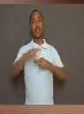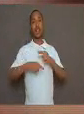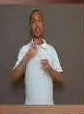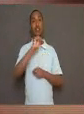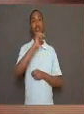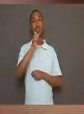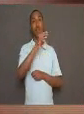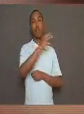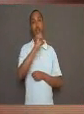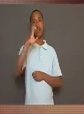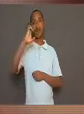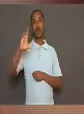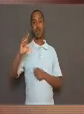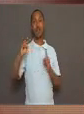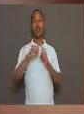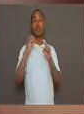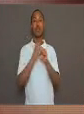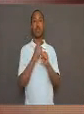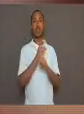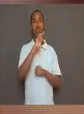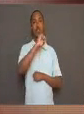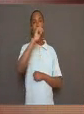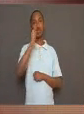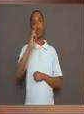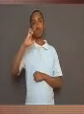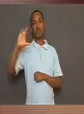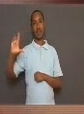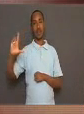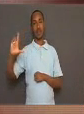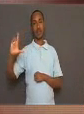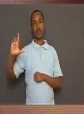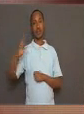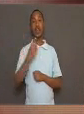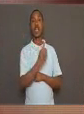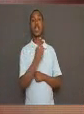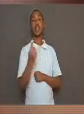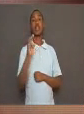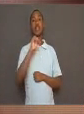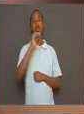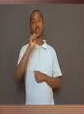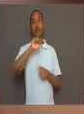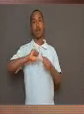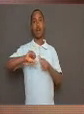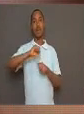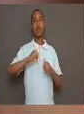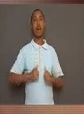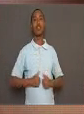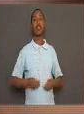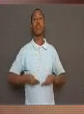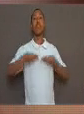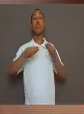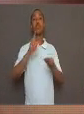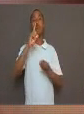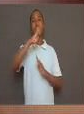and chlorine to produce sodium chloride, each sodium atom has lost